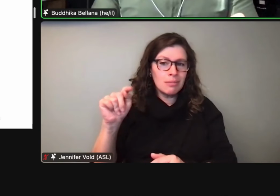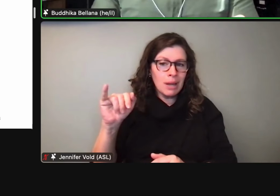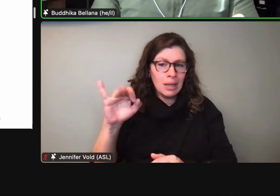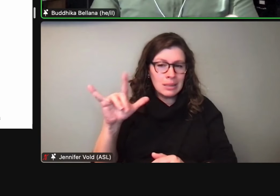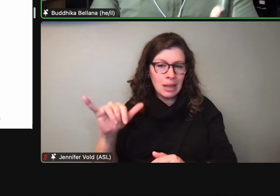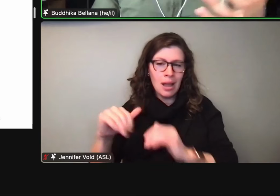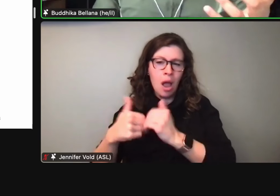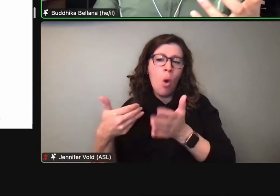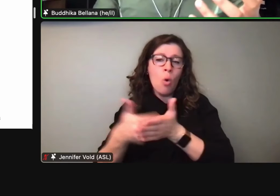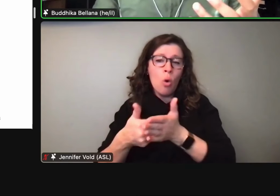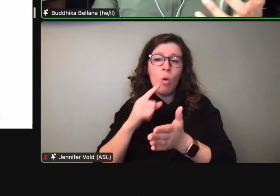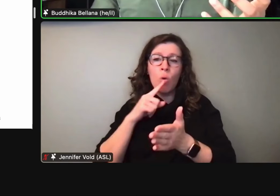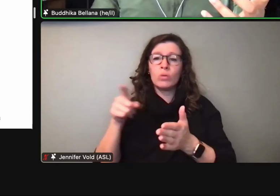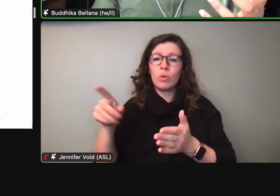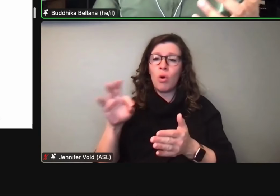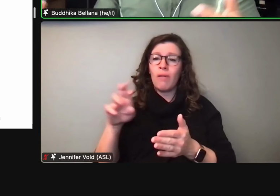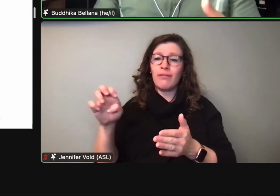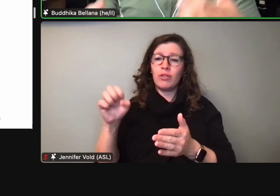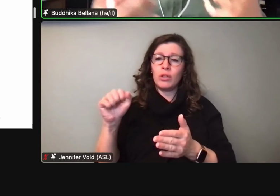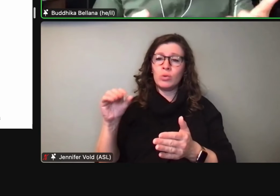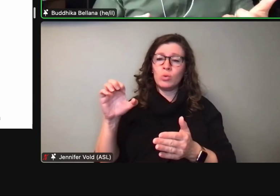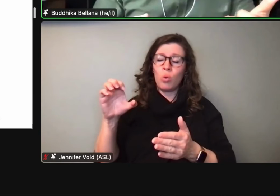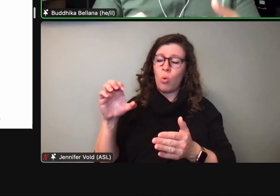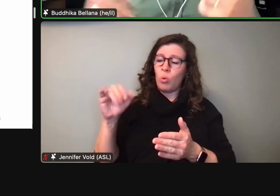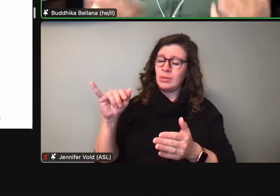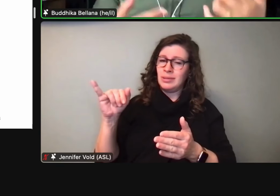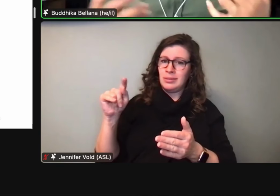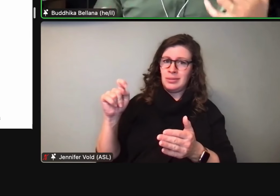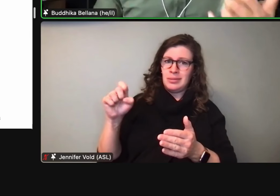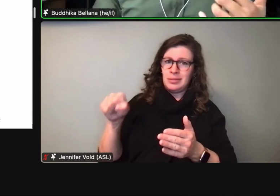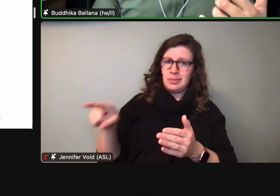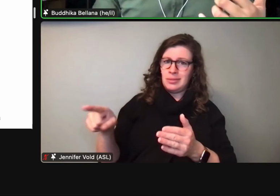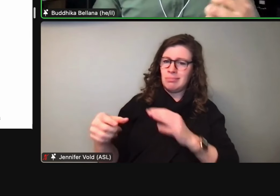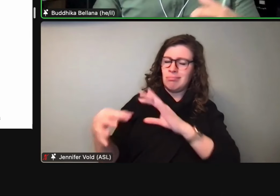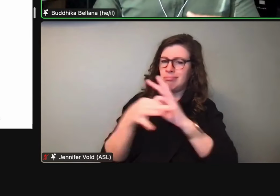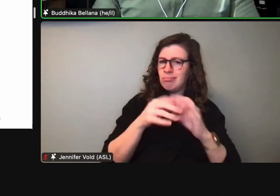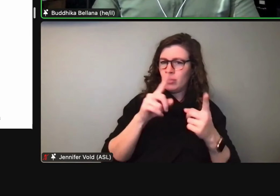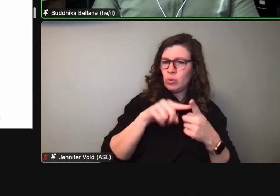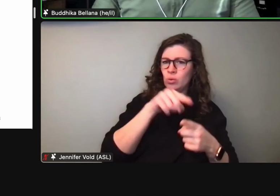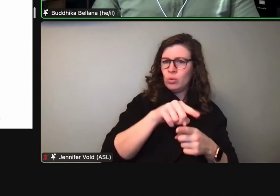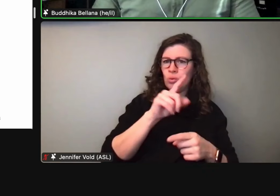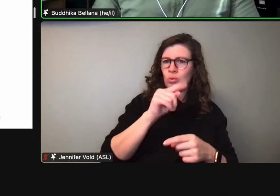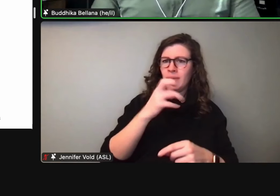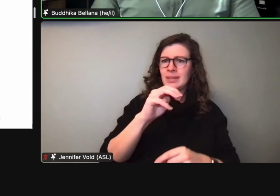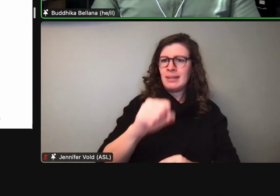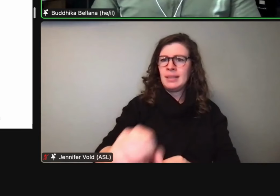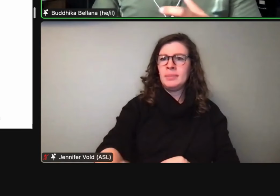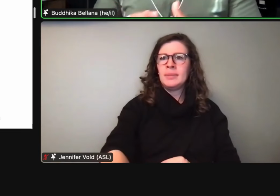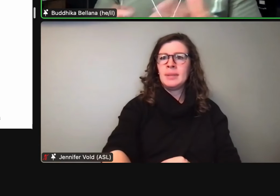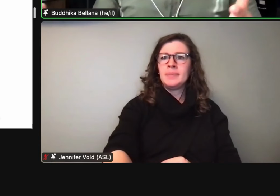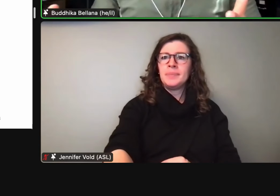associates that our participants are producing spontaneously to these core story themes? And we answer that